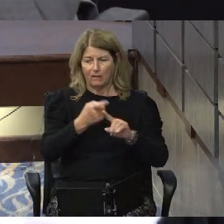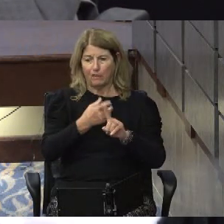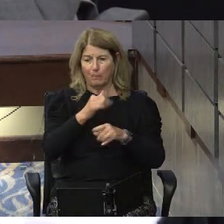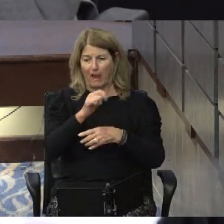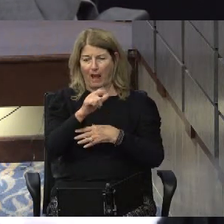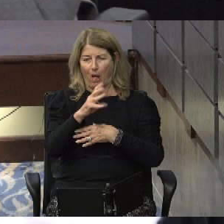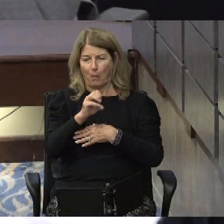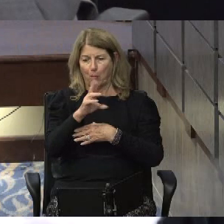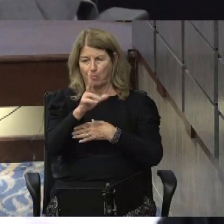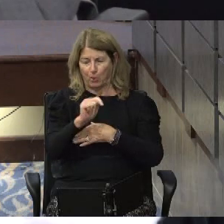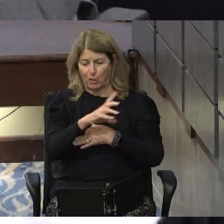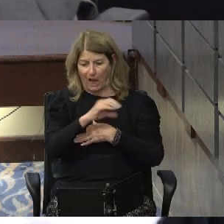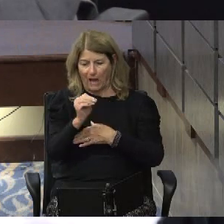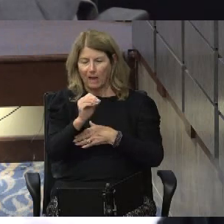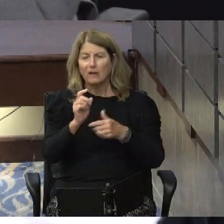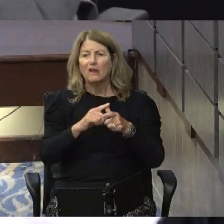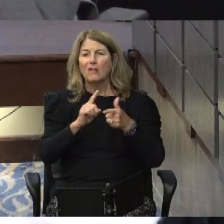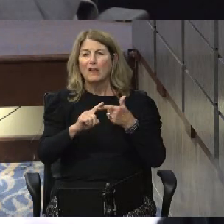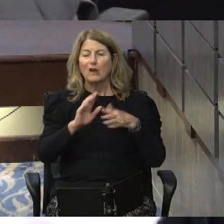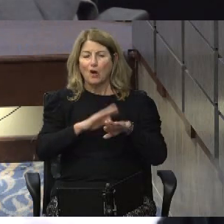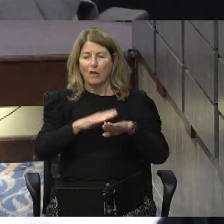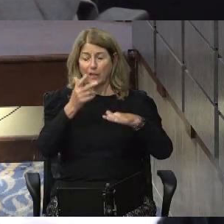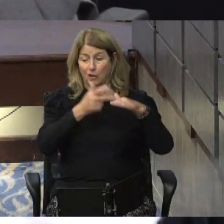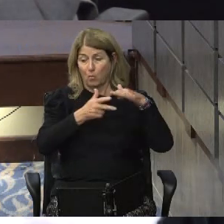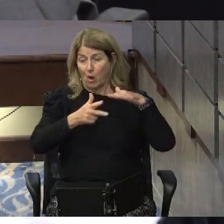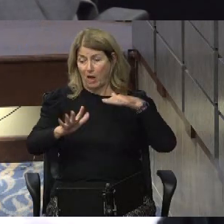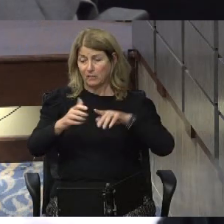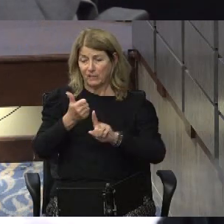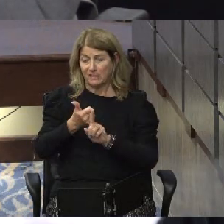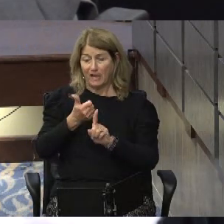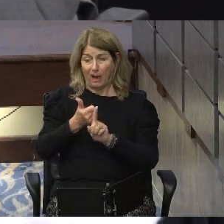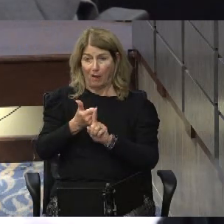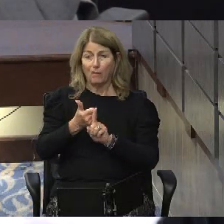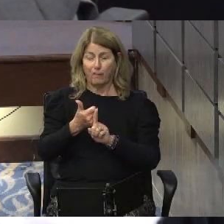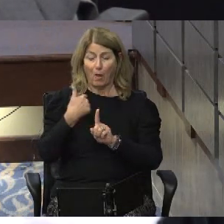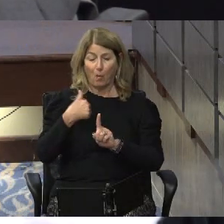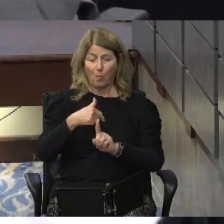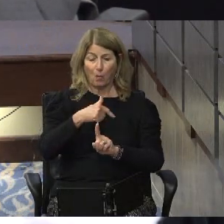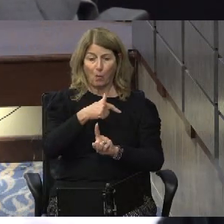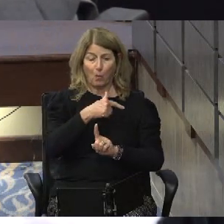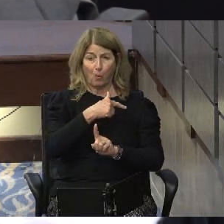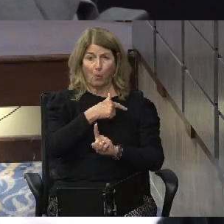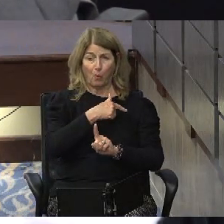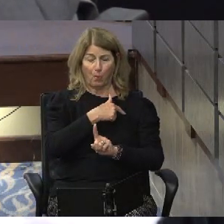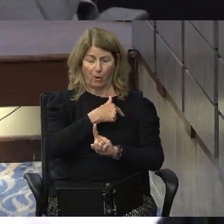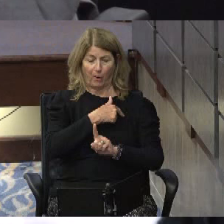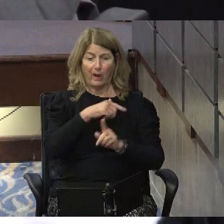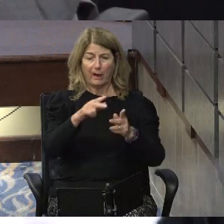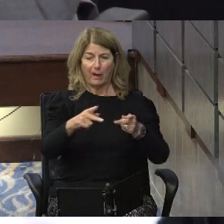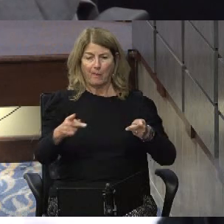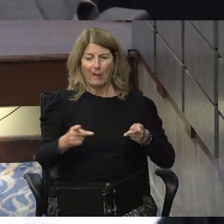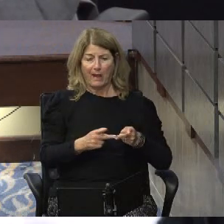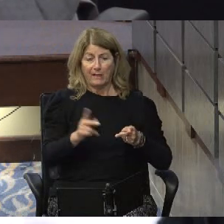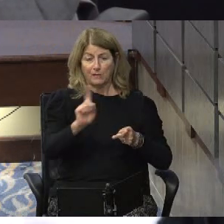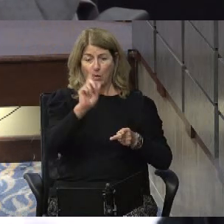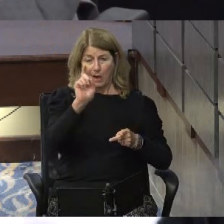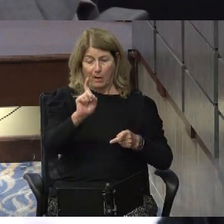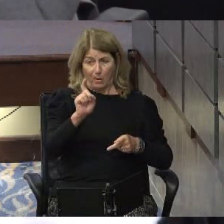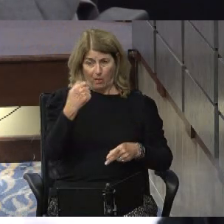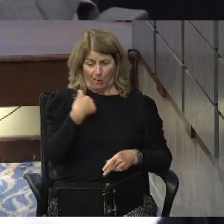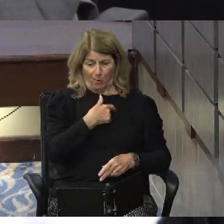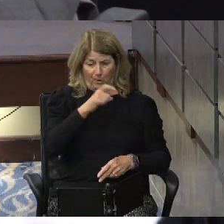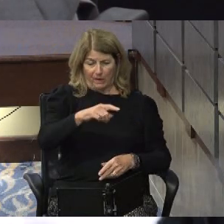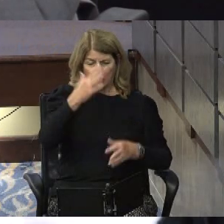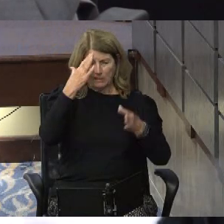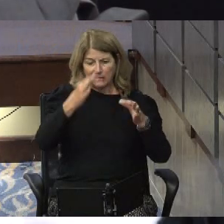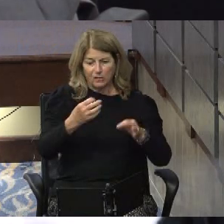OJB. And then on the garage, we're at a point where we need some decisions from the council, and so